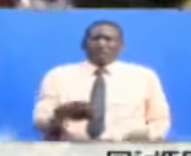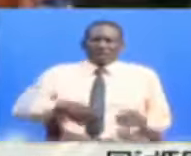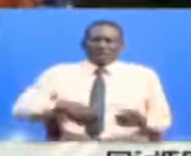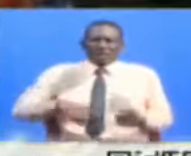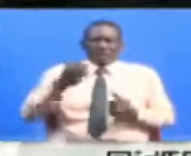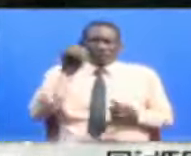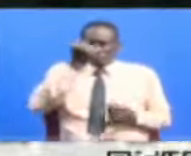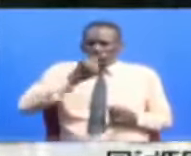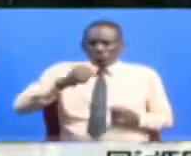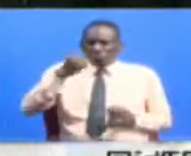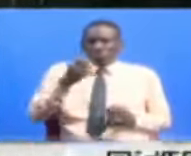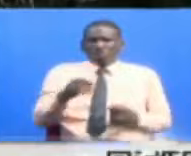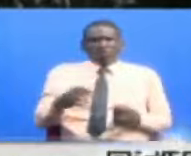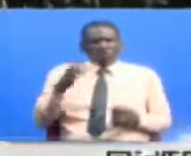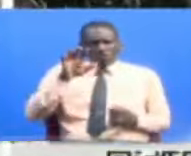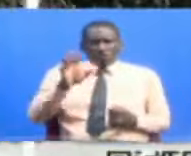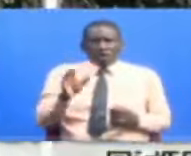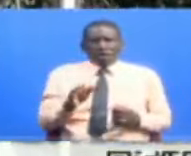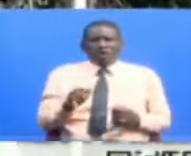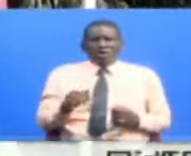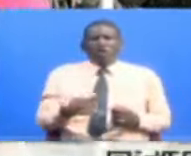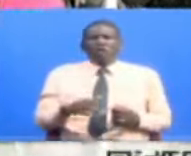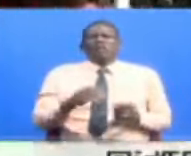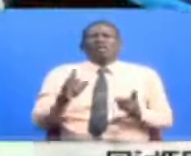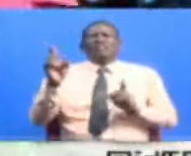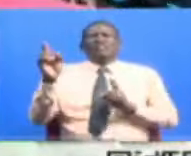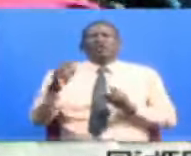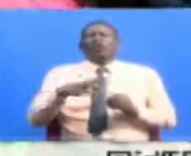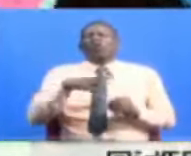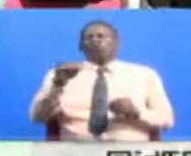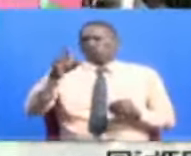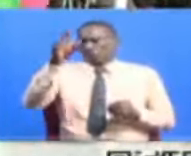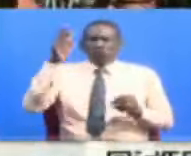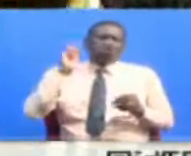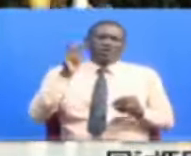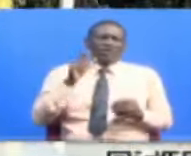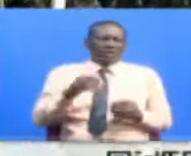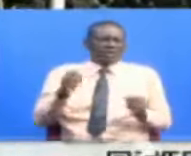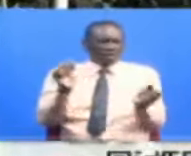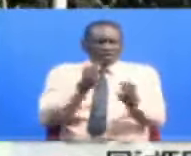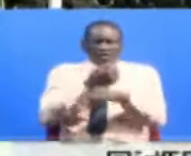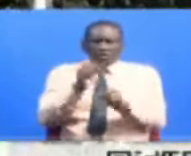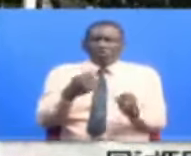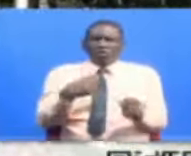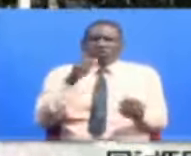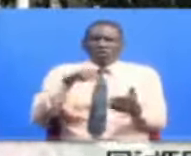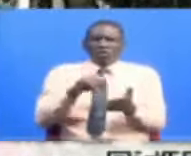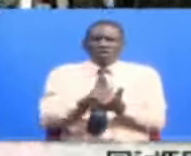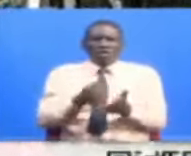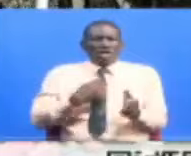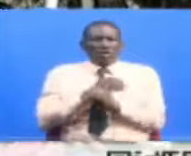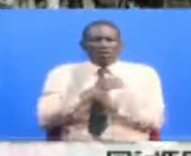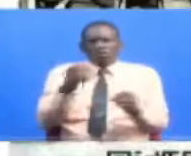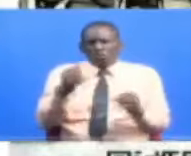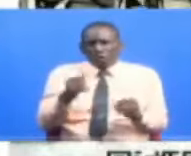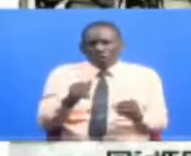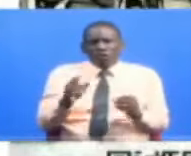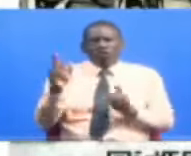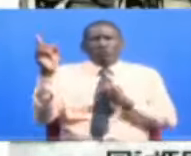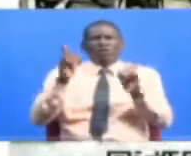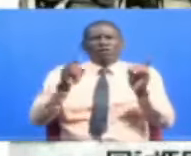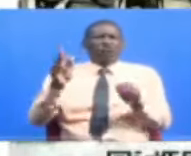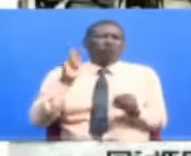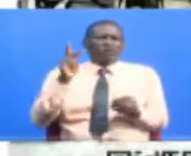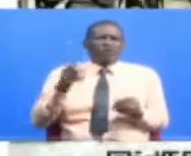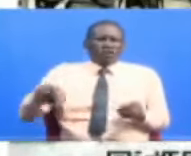cane here. For her, traveling to Kisi is nothing short of a daydream. She says she has no money to make the trip.